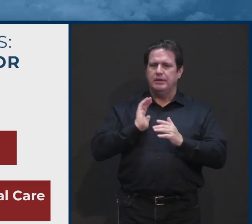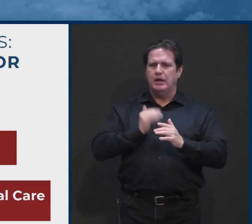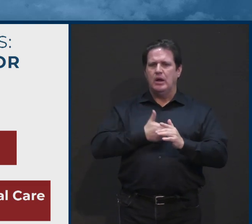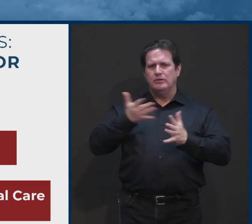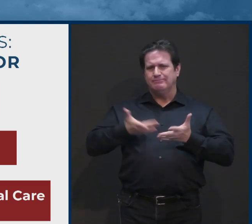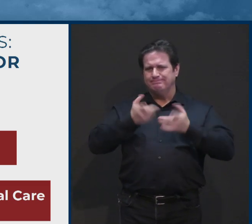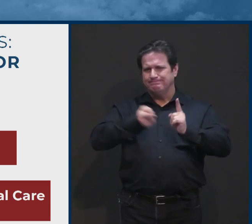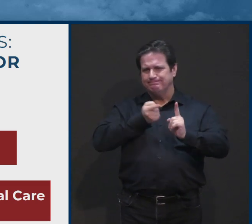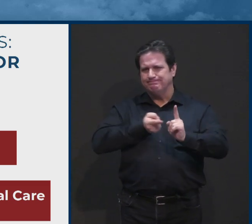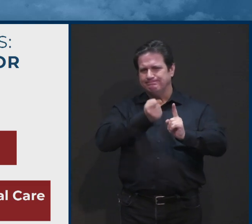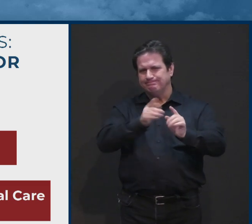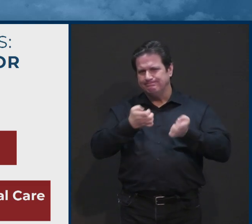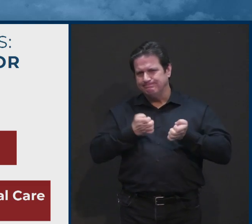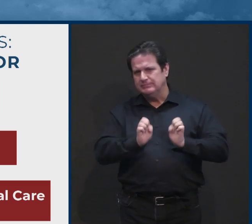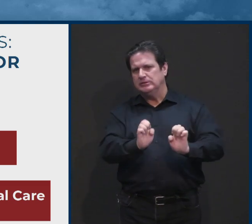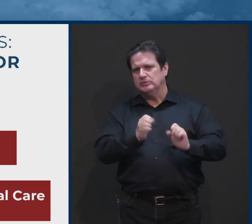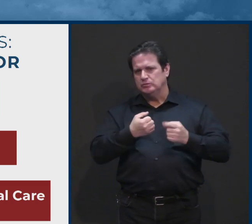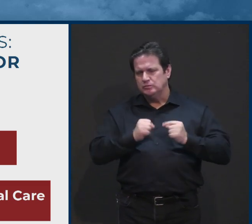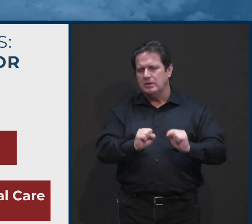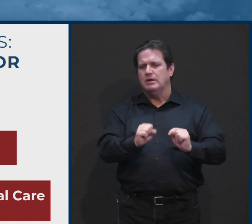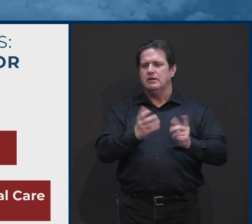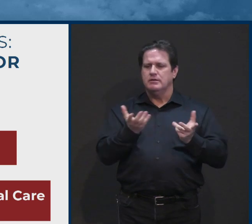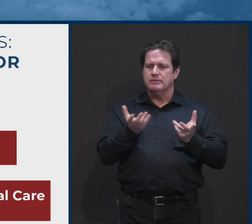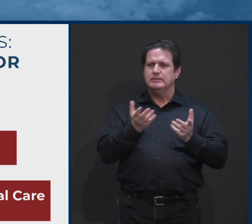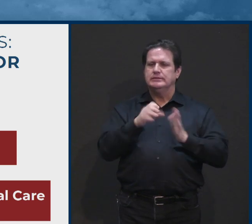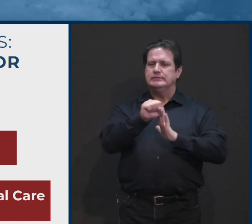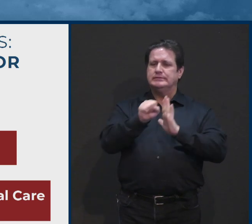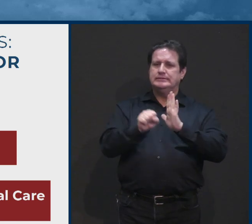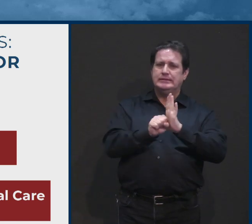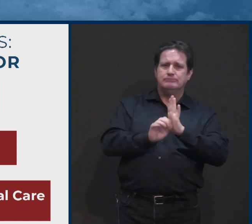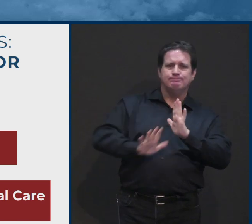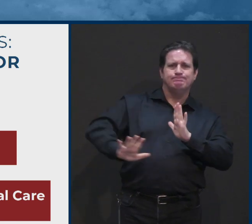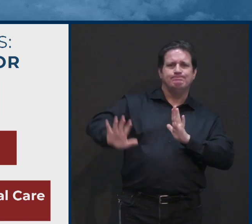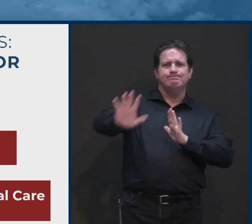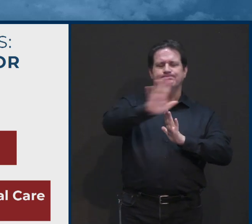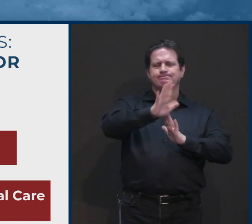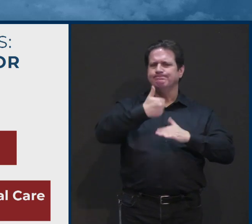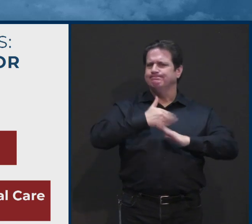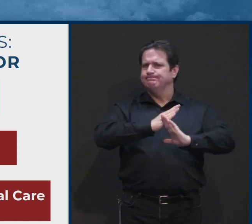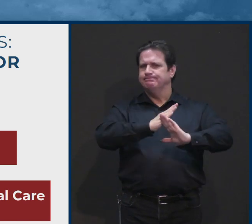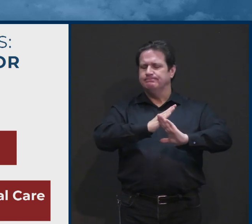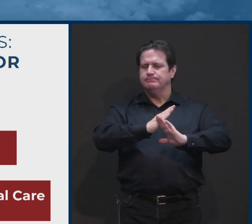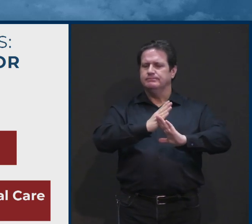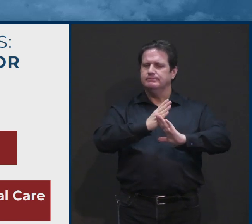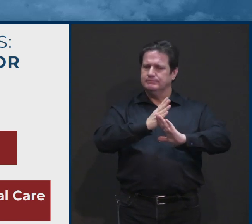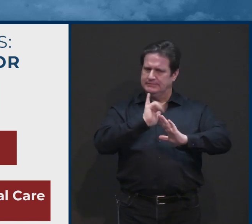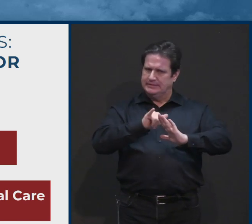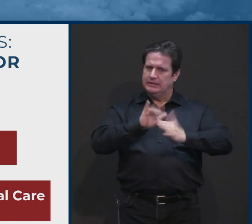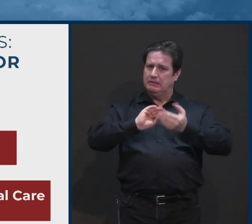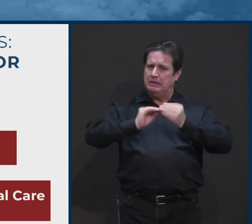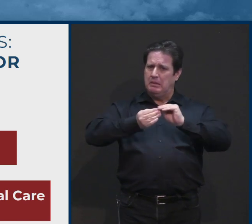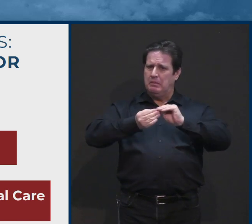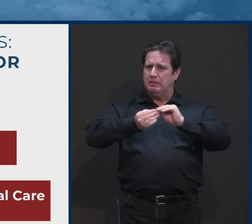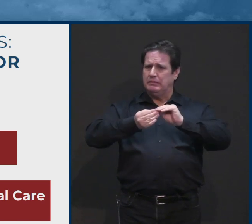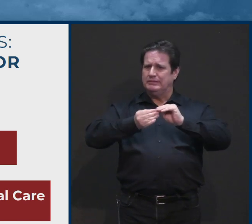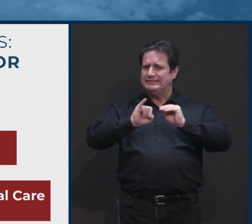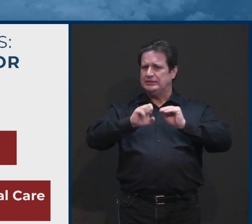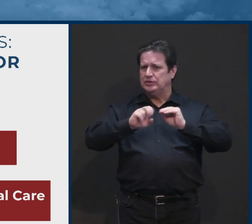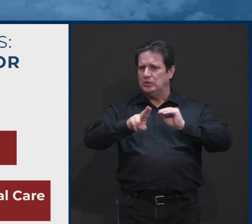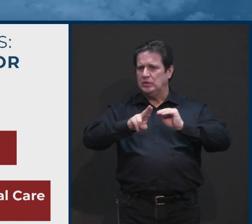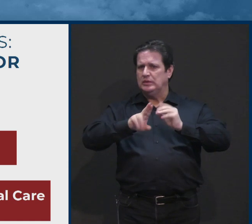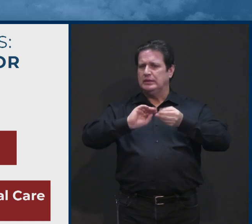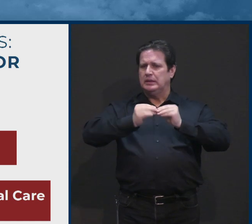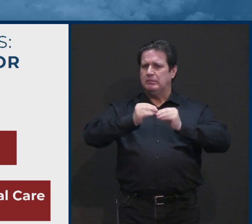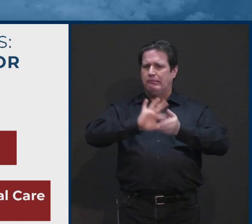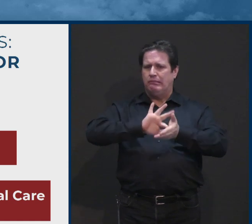our efforts and efforts in states across the country is to prevent that critical care capacity in